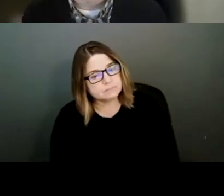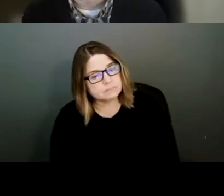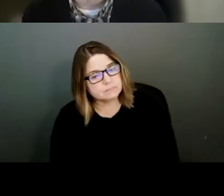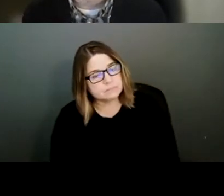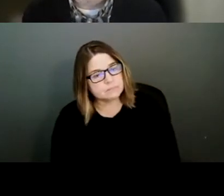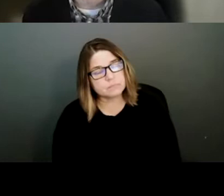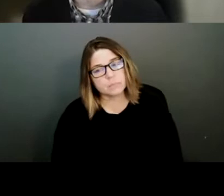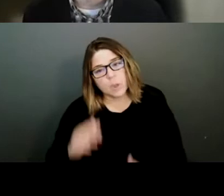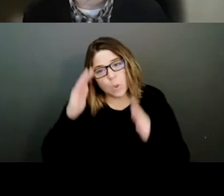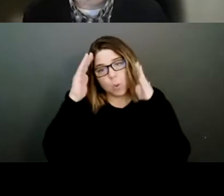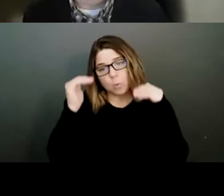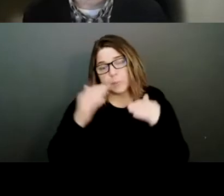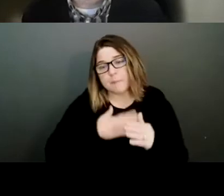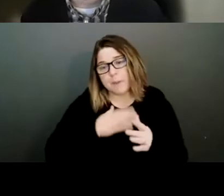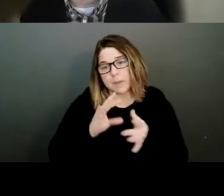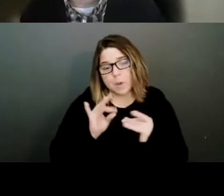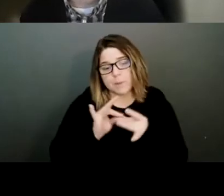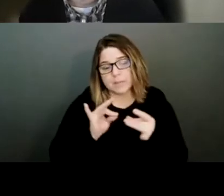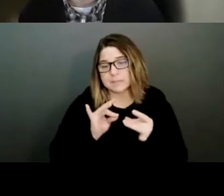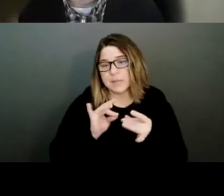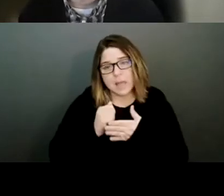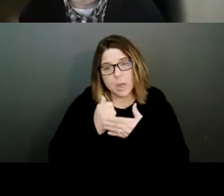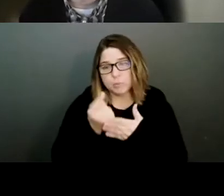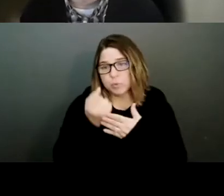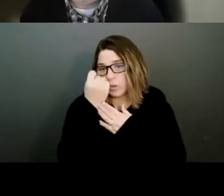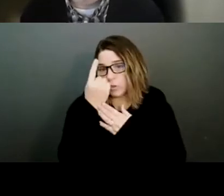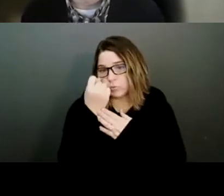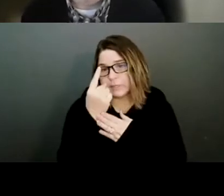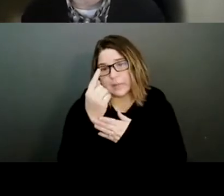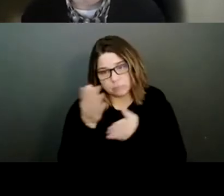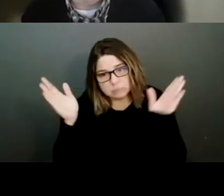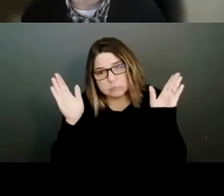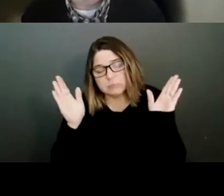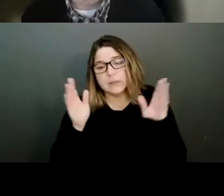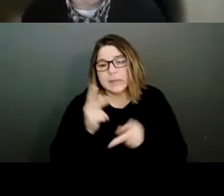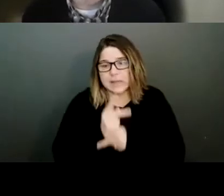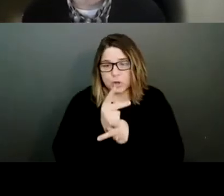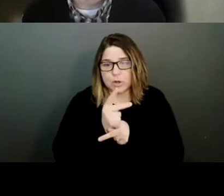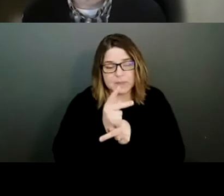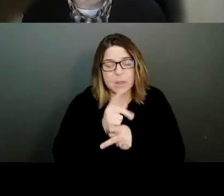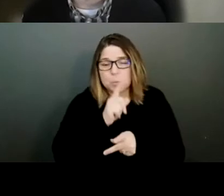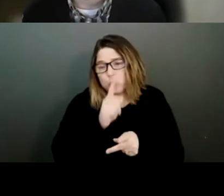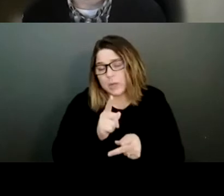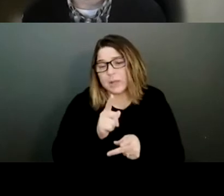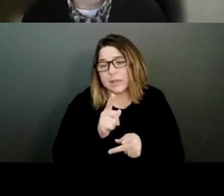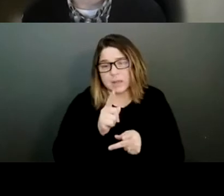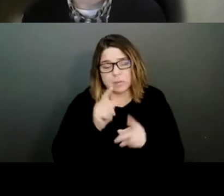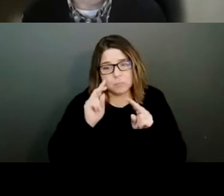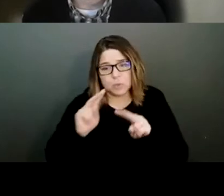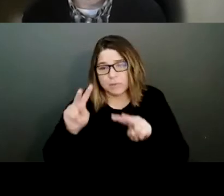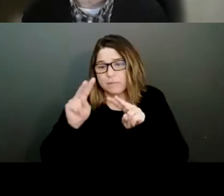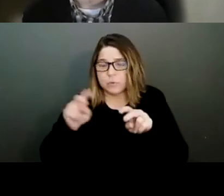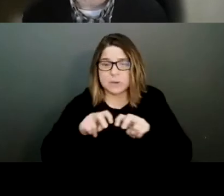the stage for our conversations about caregiving. I really look forward to the panel conversations and dialogue about their